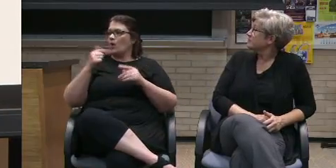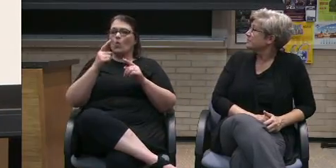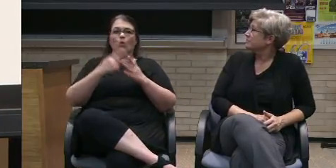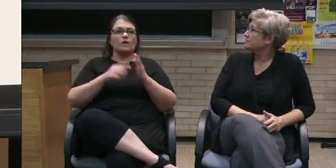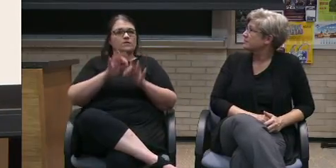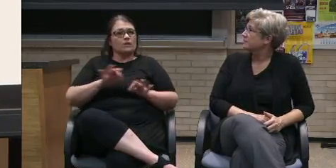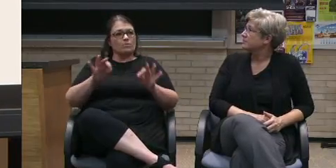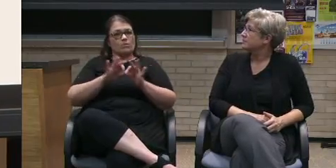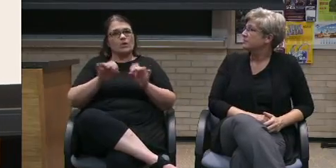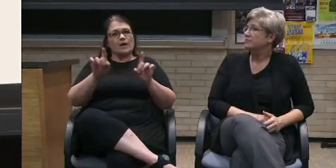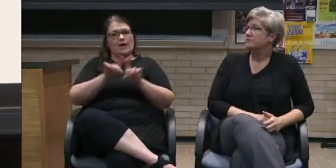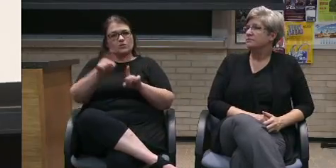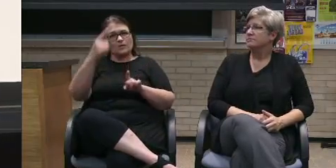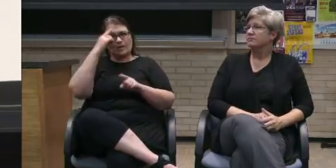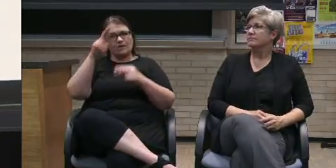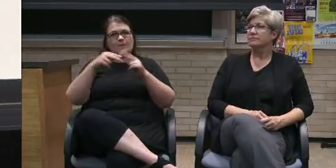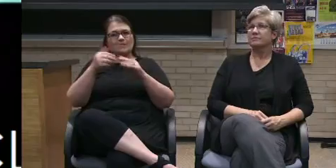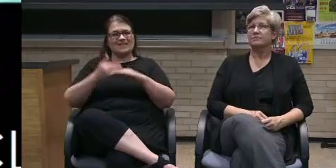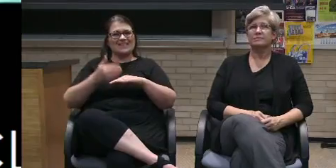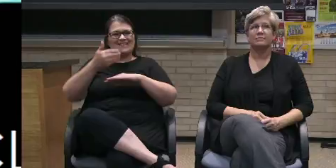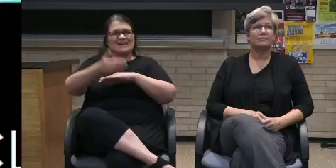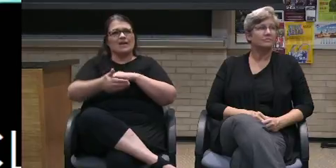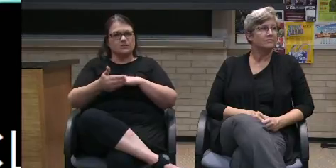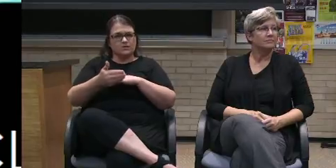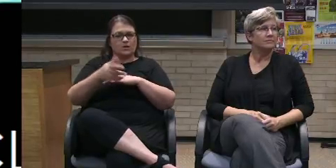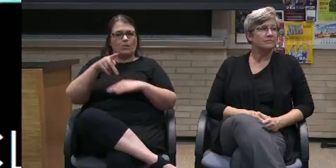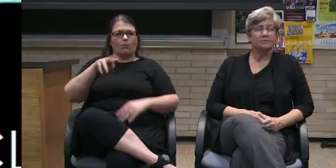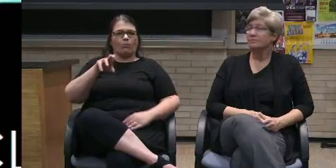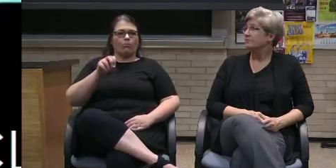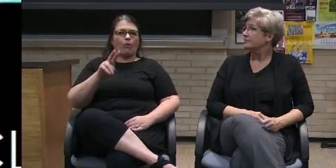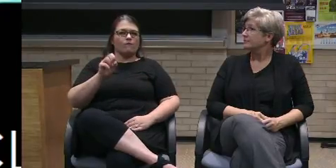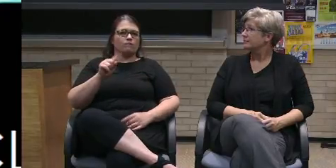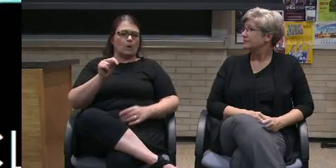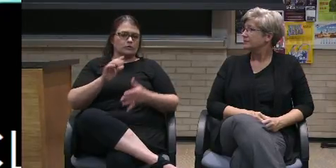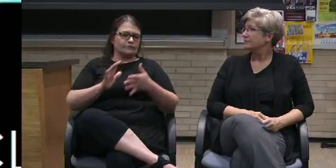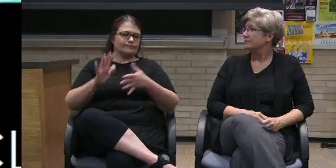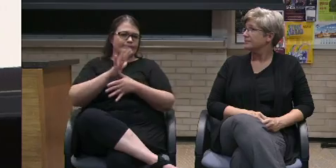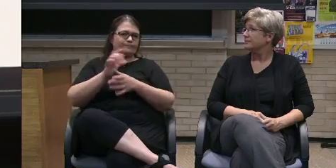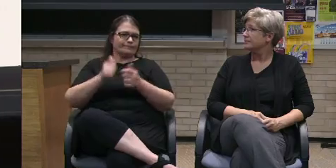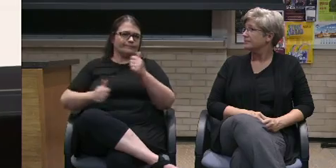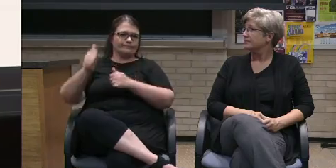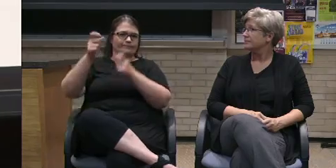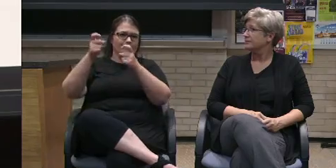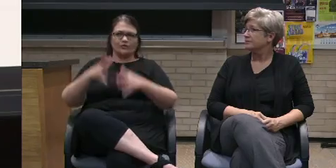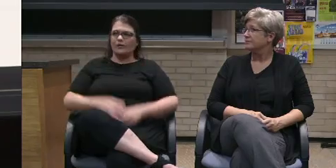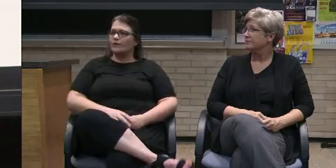think about the next provost? I'll leave this on for questions.